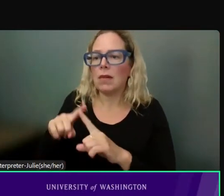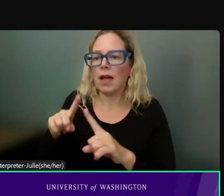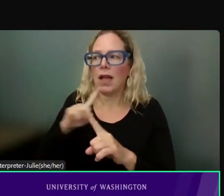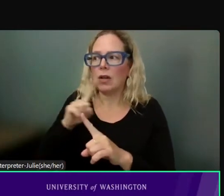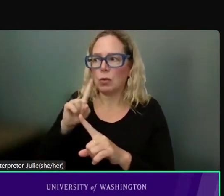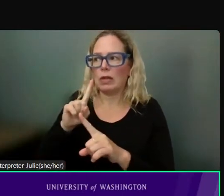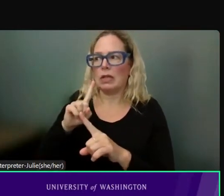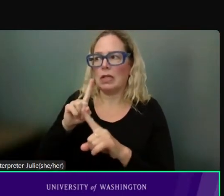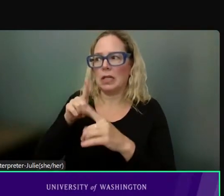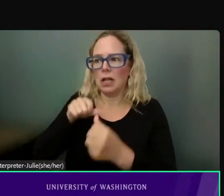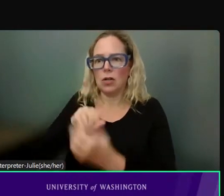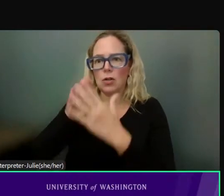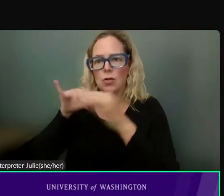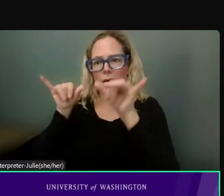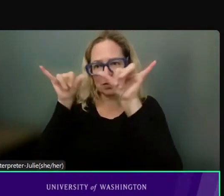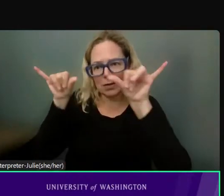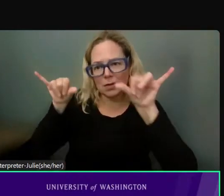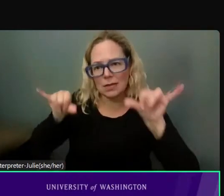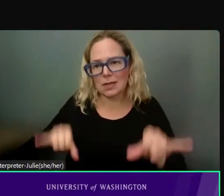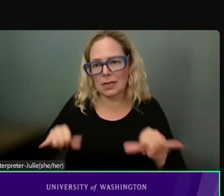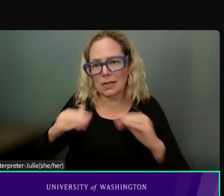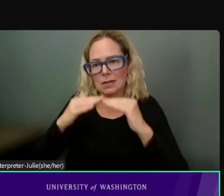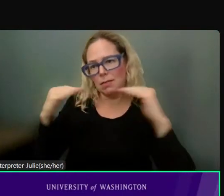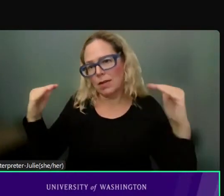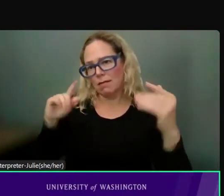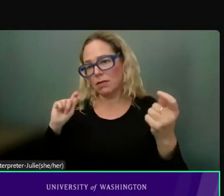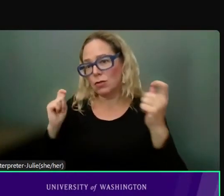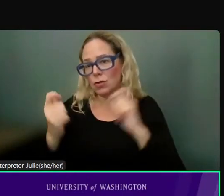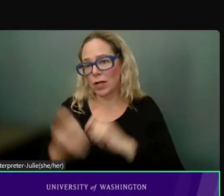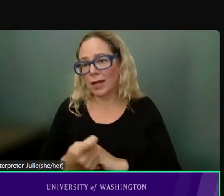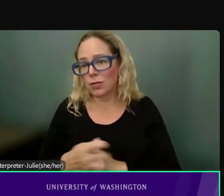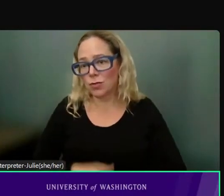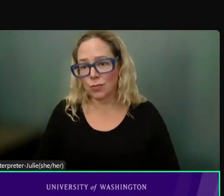level changes. Thank you.